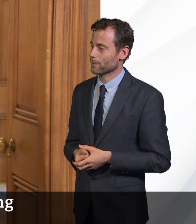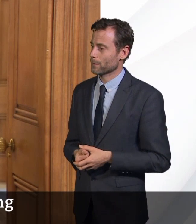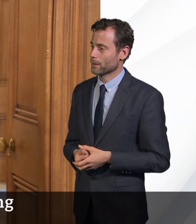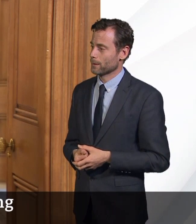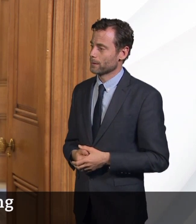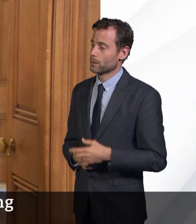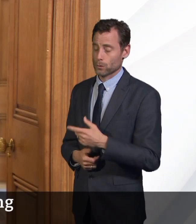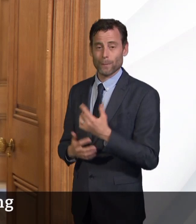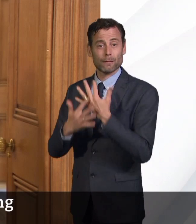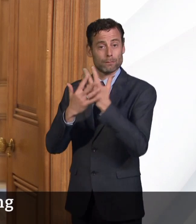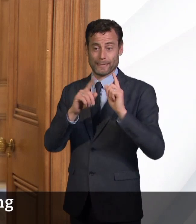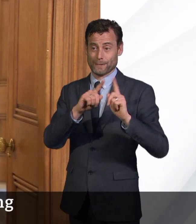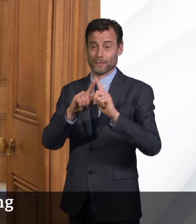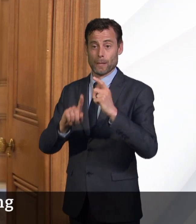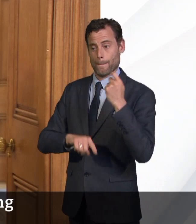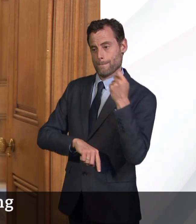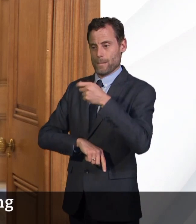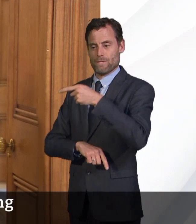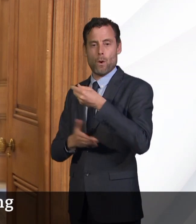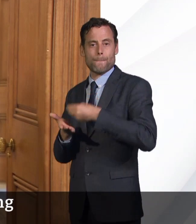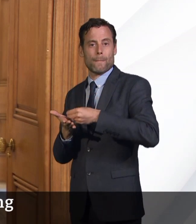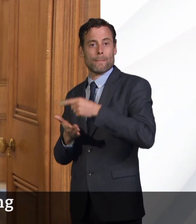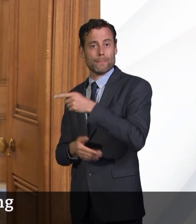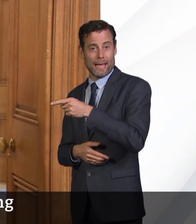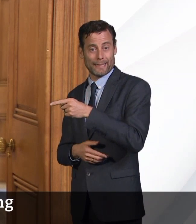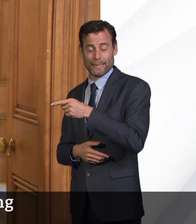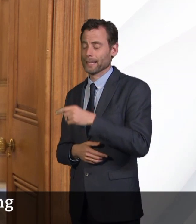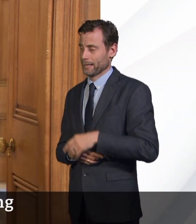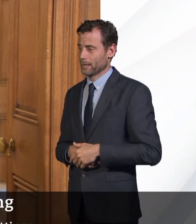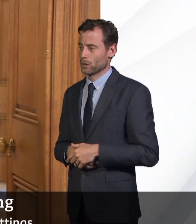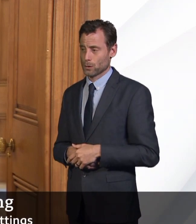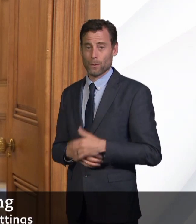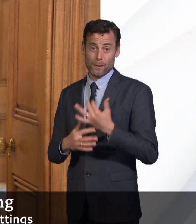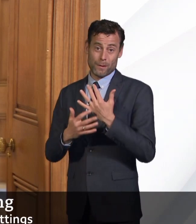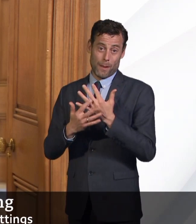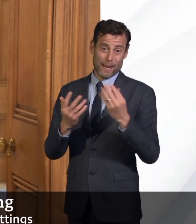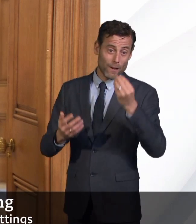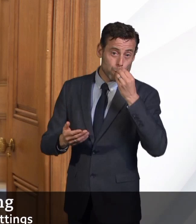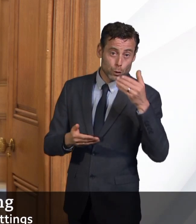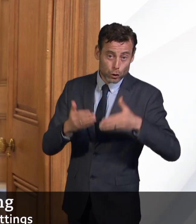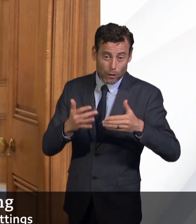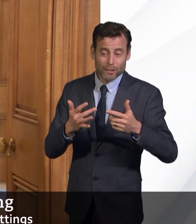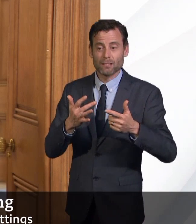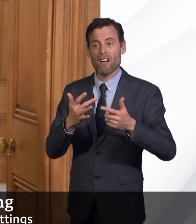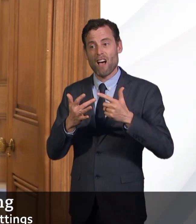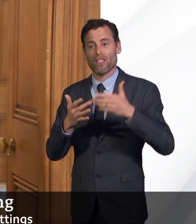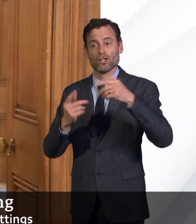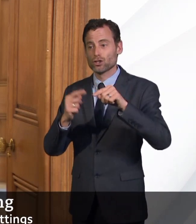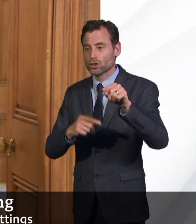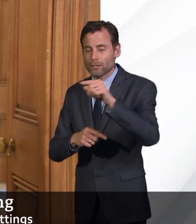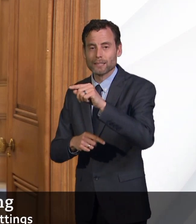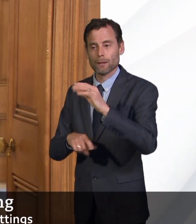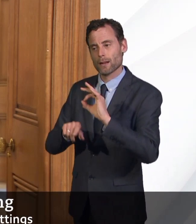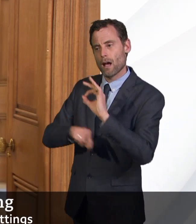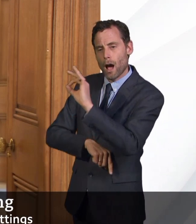areas that you've mentioned, also some of the food charities, and many more besides, including packages to support, for